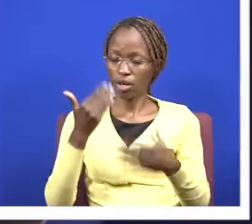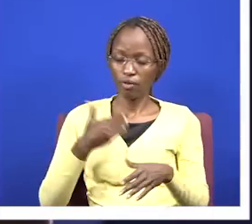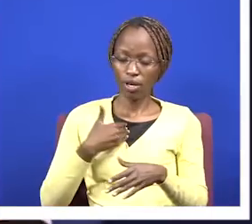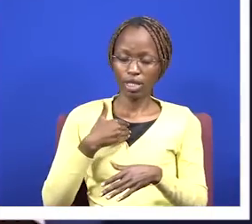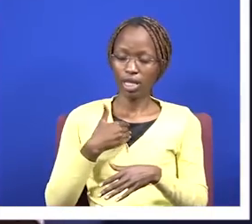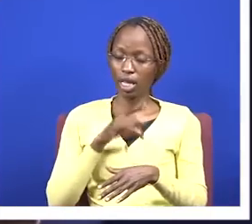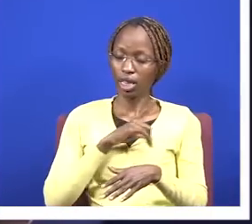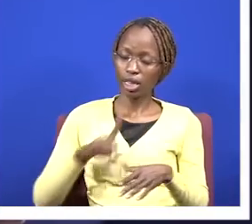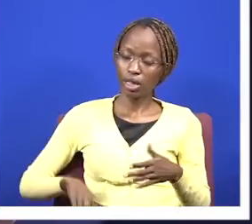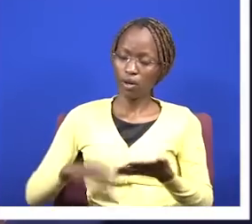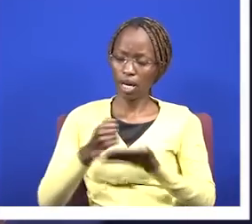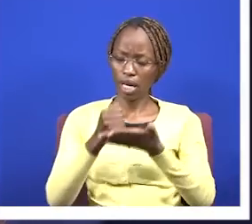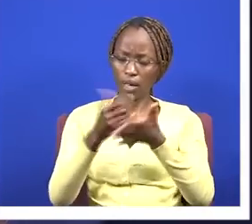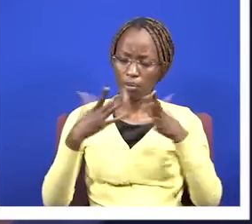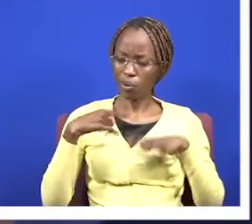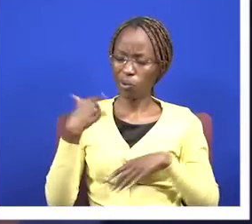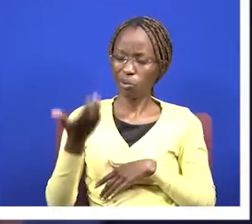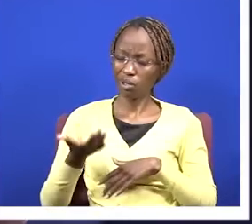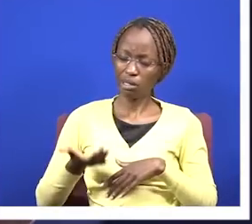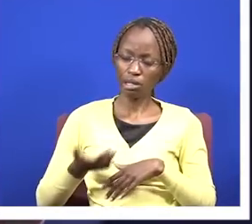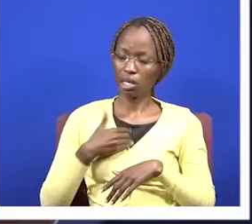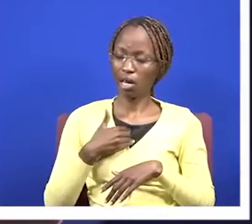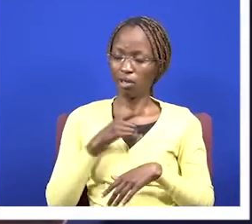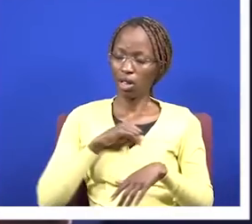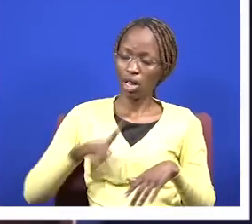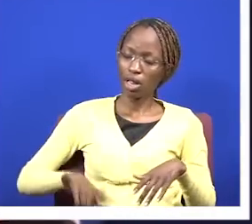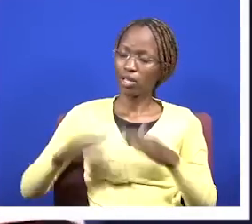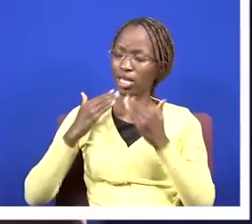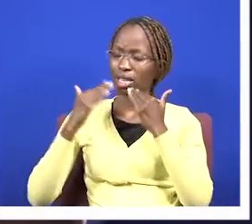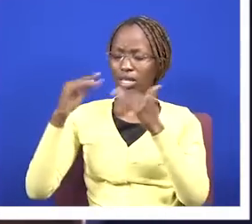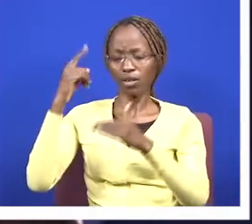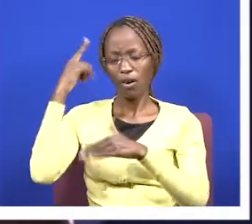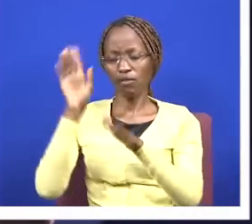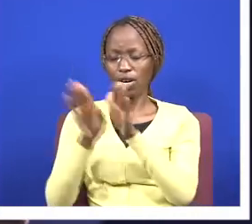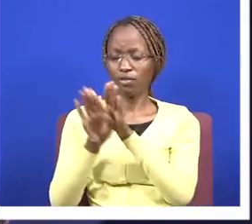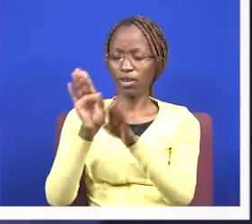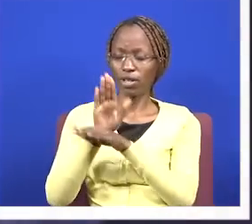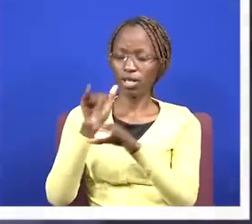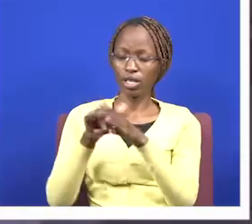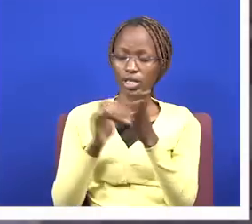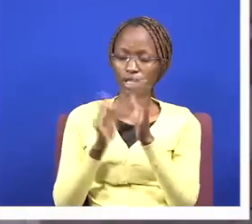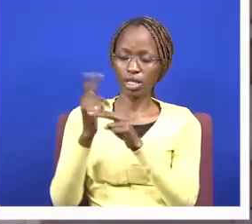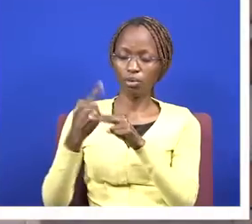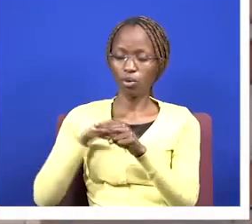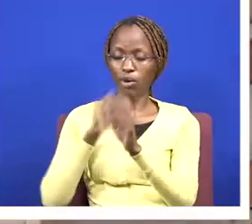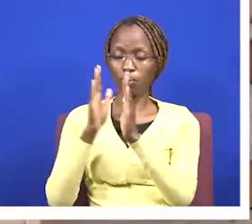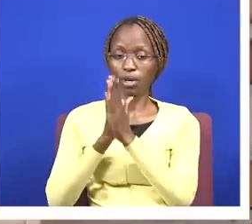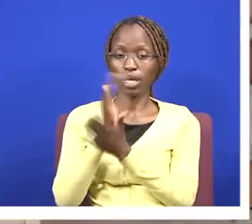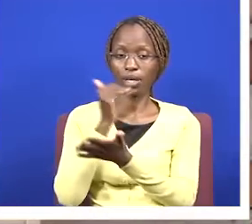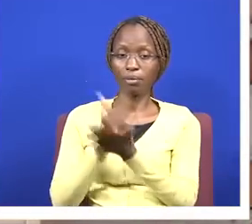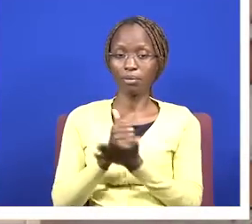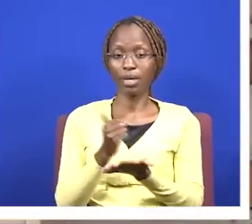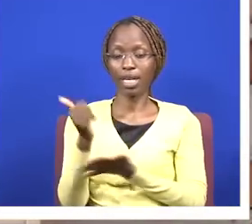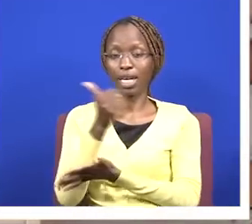help those people that are in need, oh dear God. We thank you for everything. We are so grateful, oh dear God. In Jesus' name we pray, amen. Amen